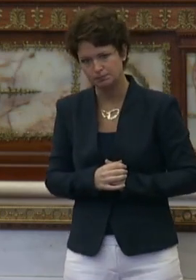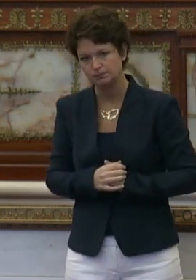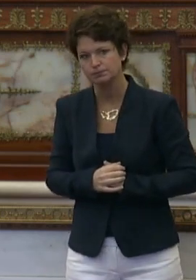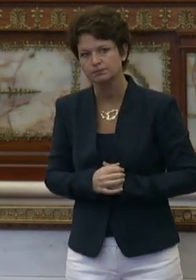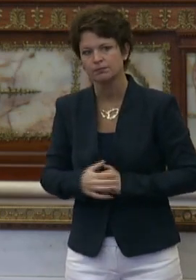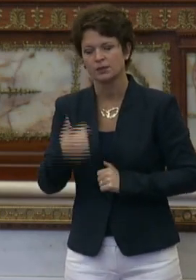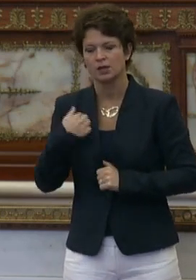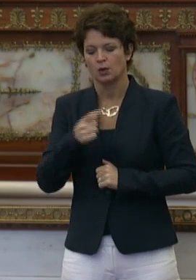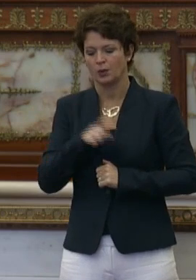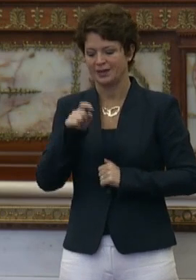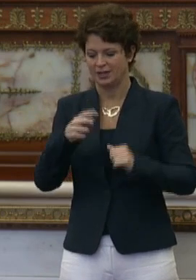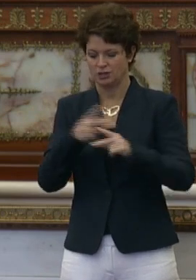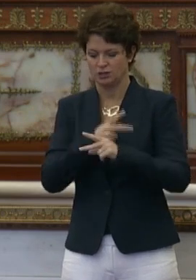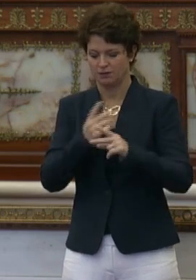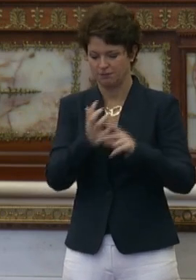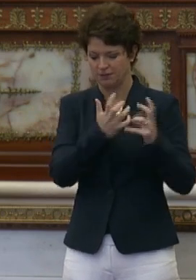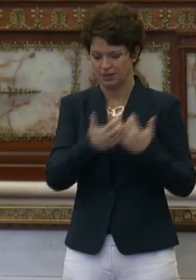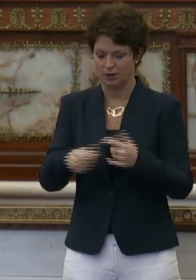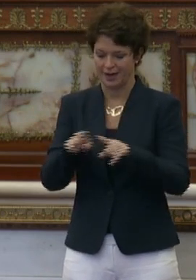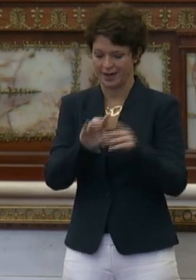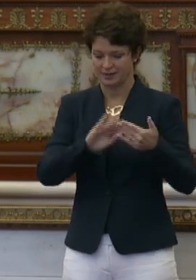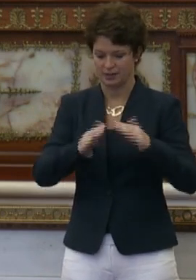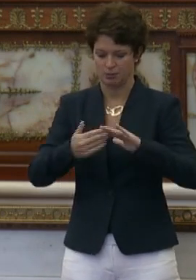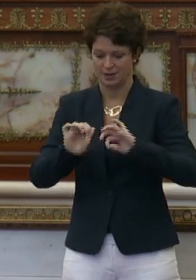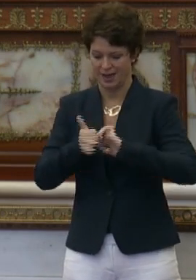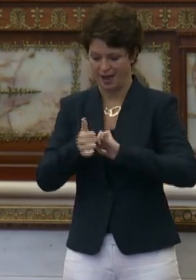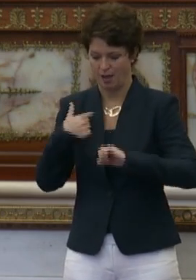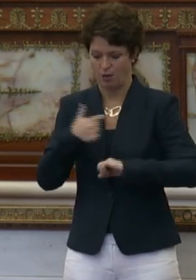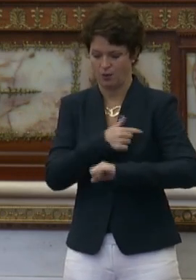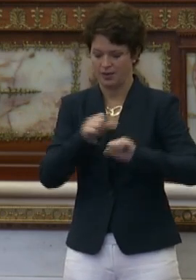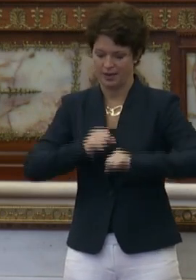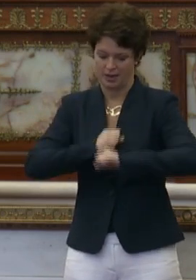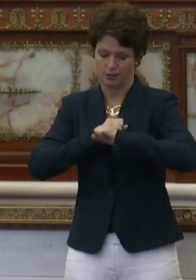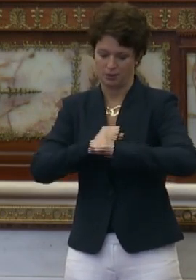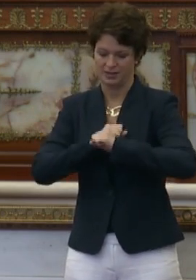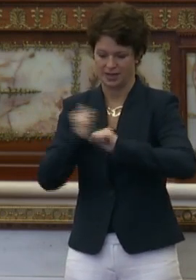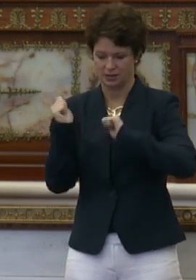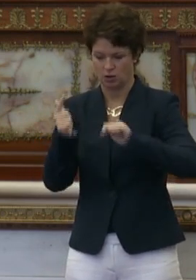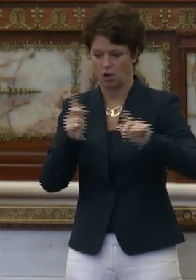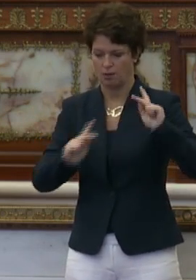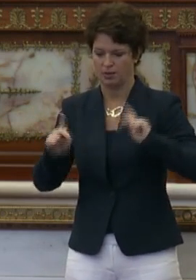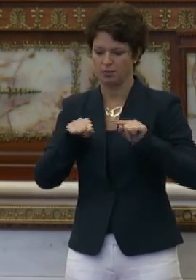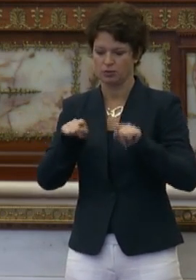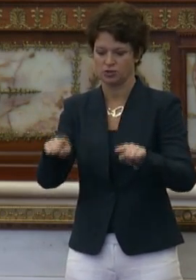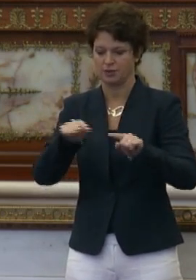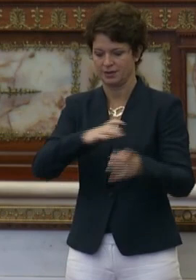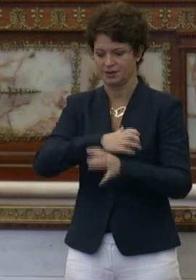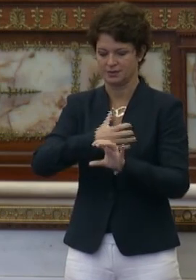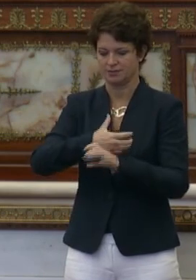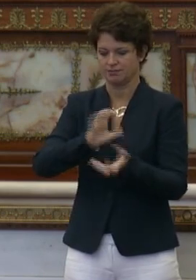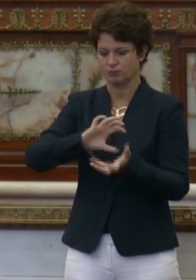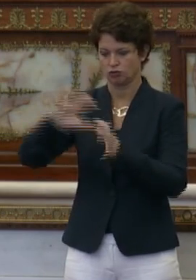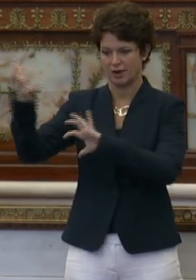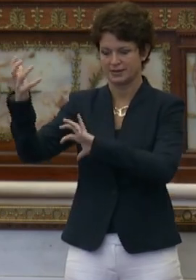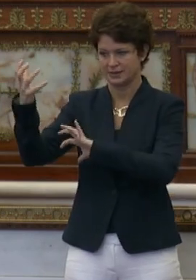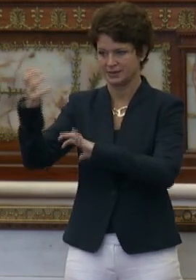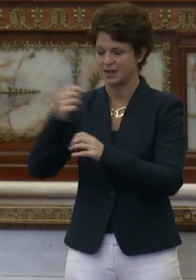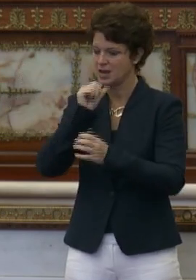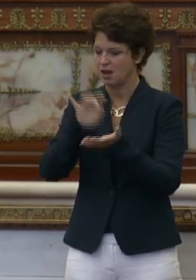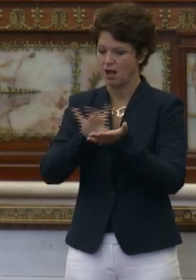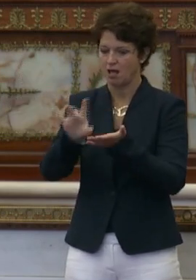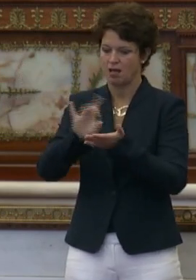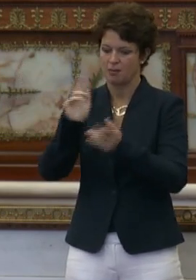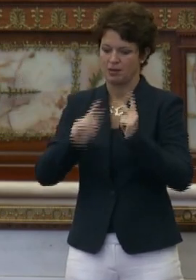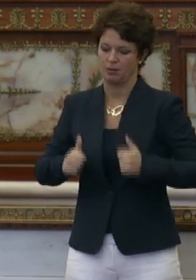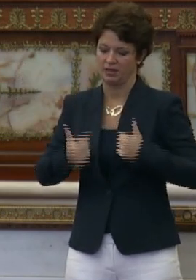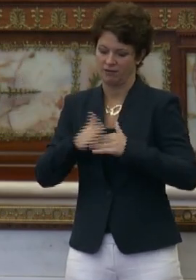We need to figure out as a community how we can protect everyone in this crisis and not kick people out on the